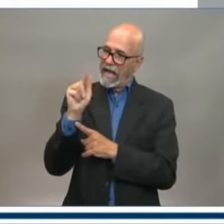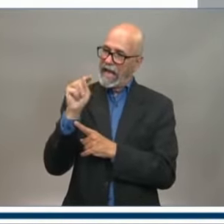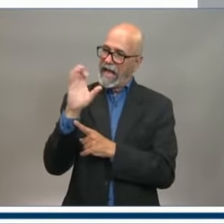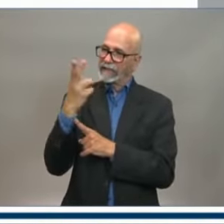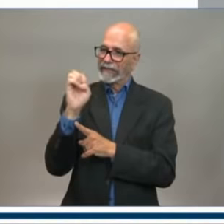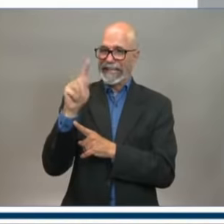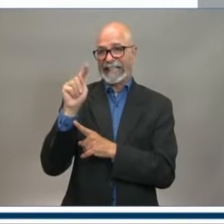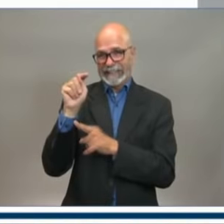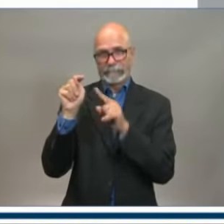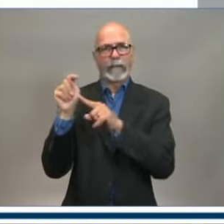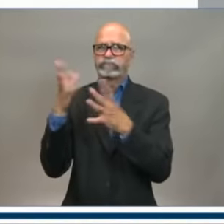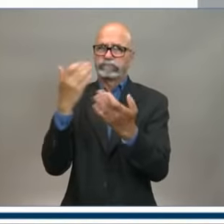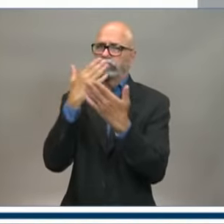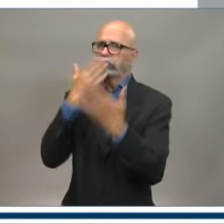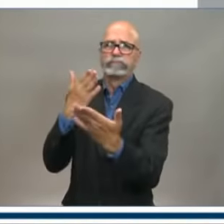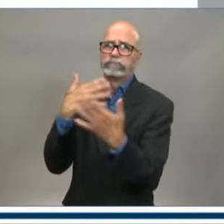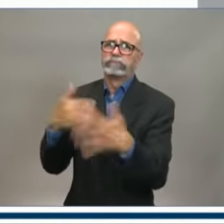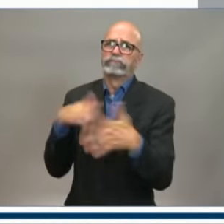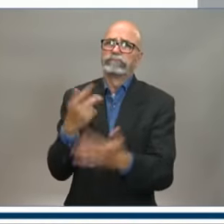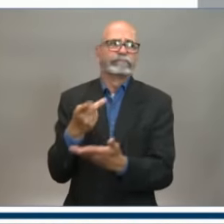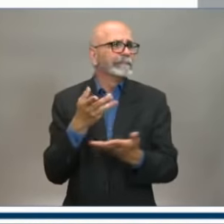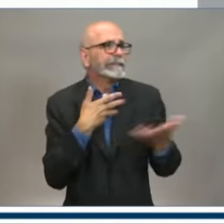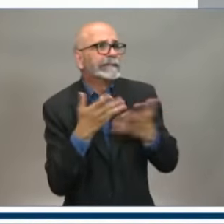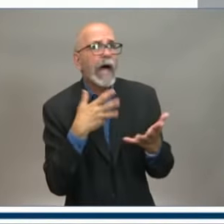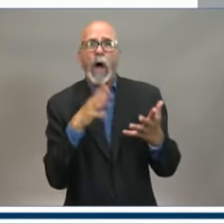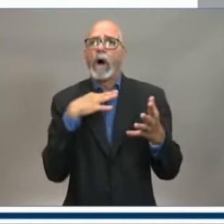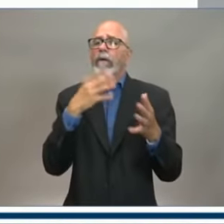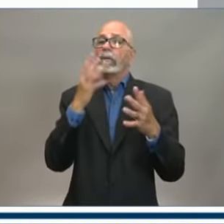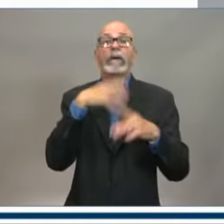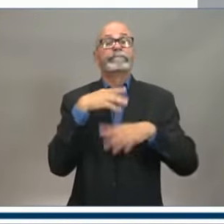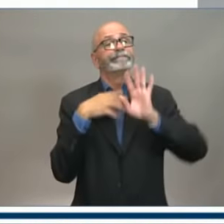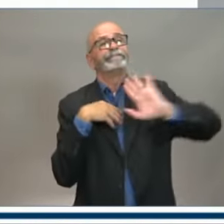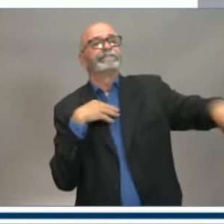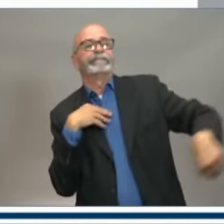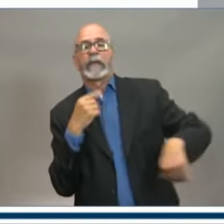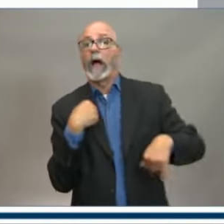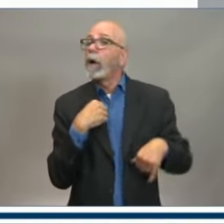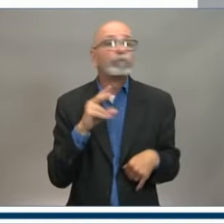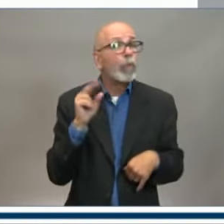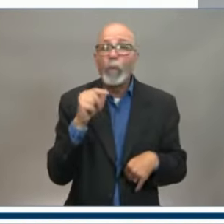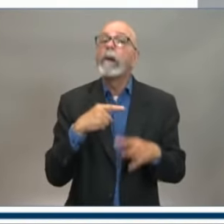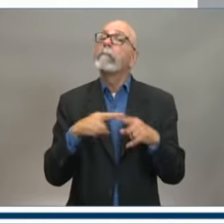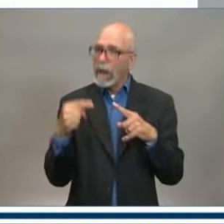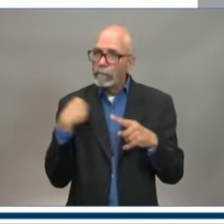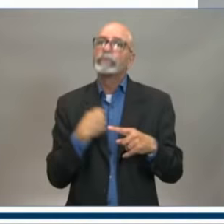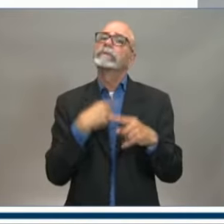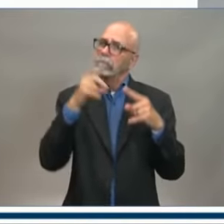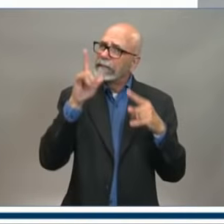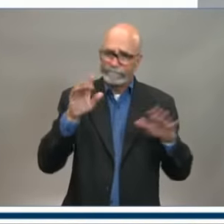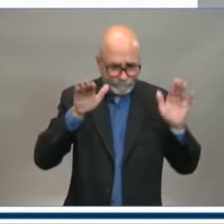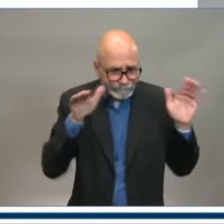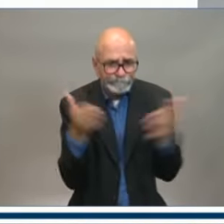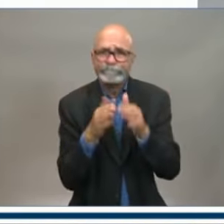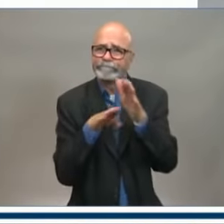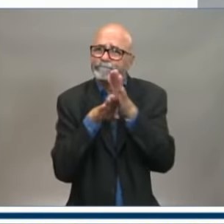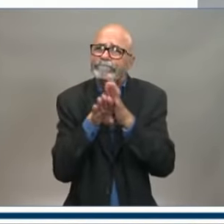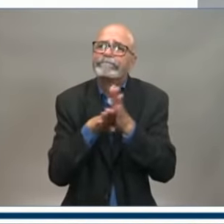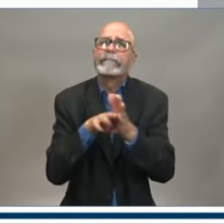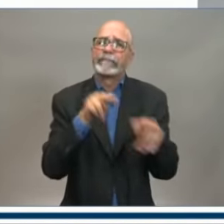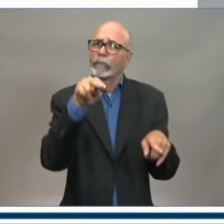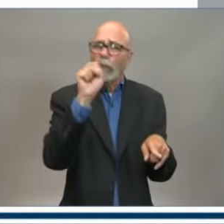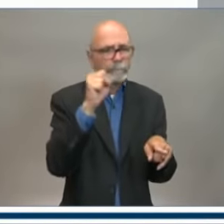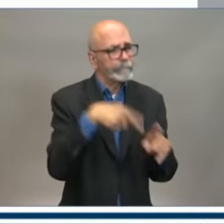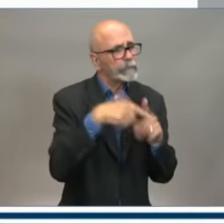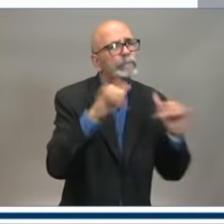not have done things that jeopardized their ability to do testing for Nova Scotians. But at the same time, we're certainly willing to help out if we